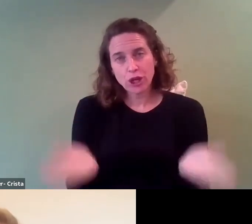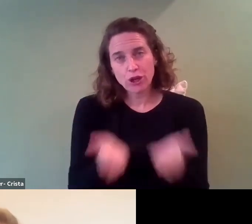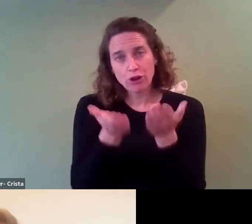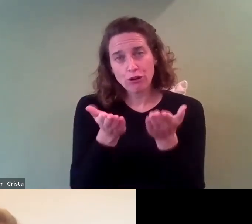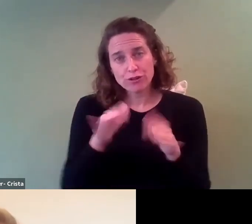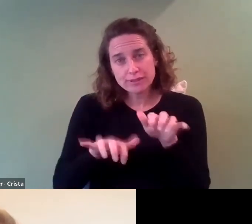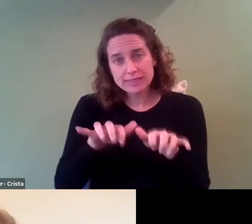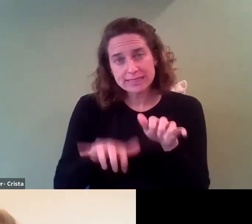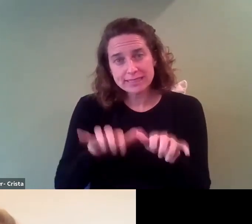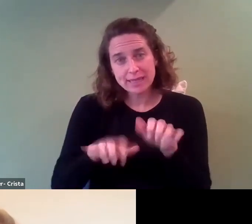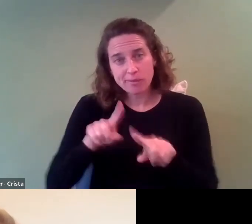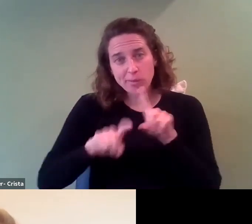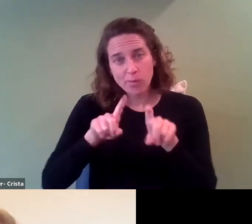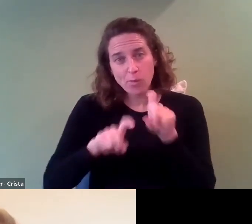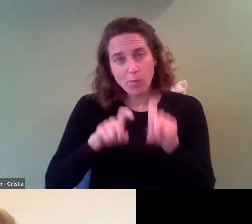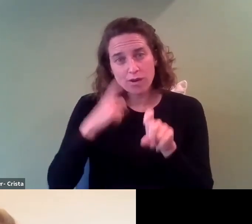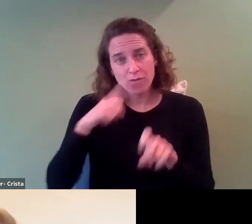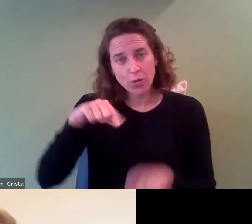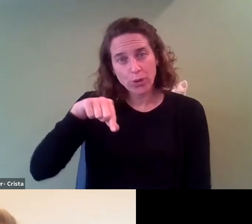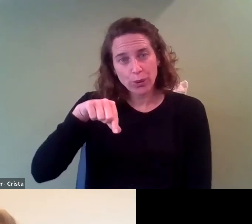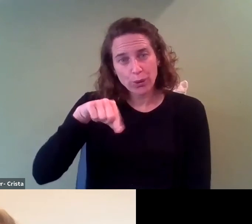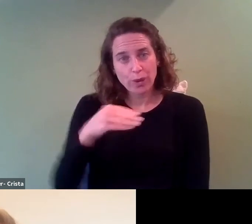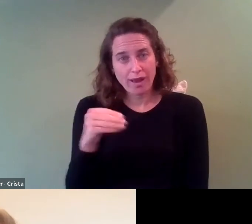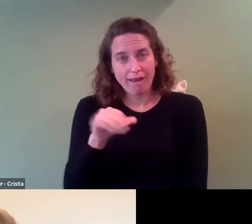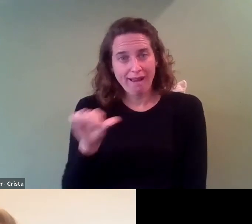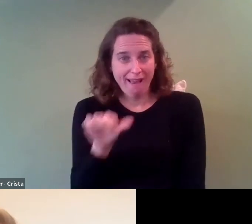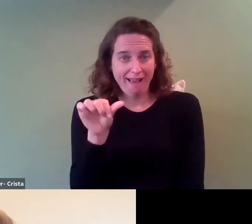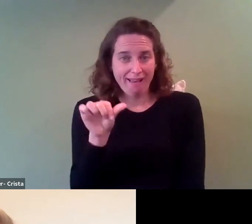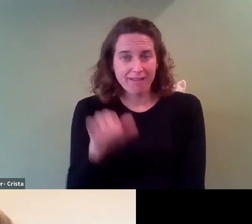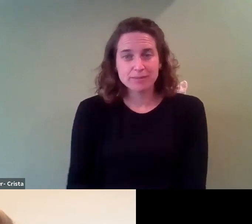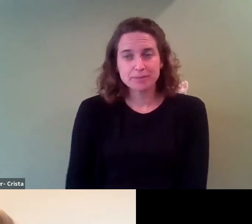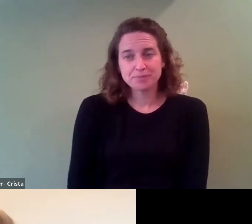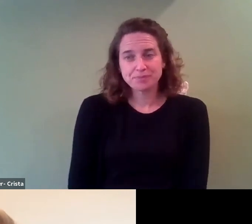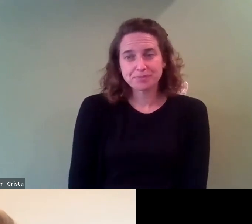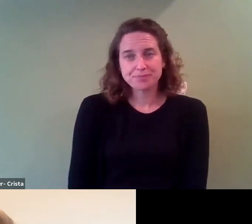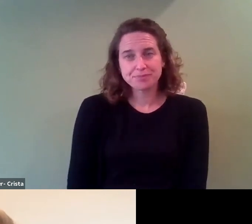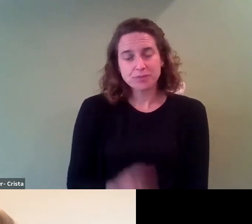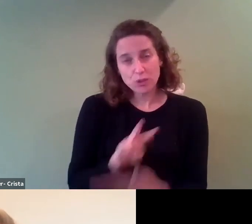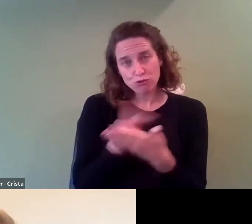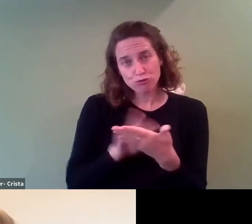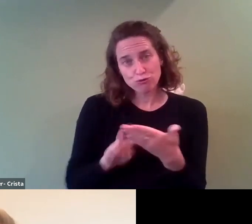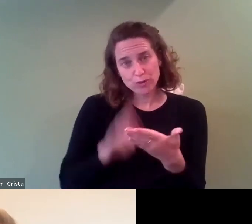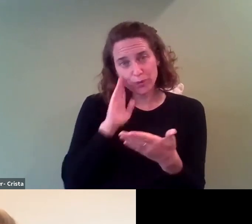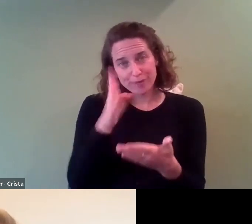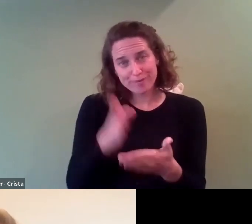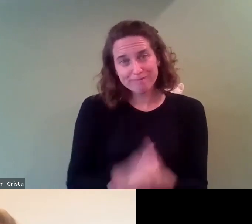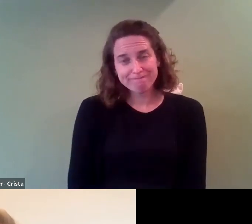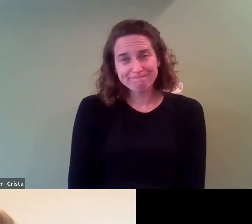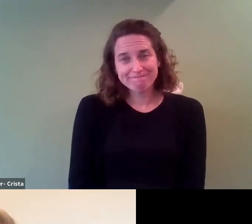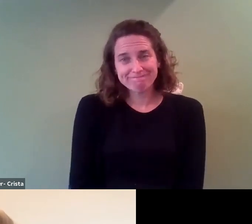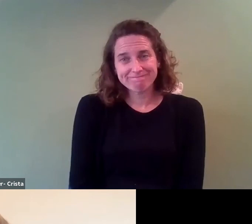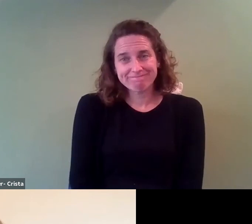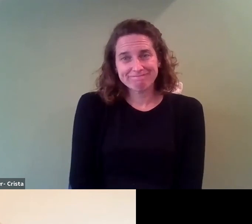questions into the Q&A anytime, and we will get to your questions. You know, I